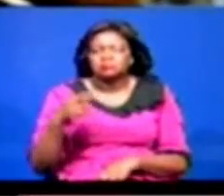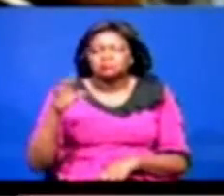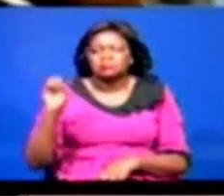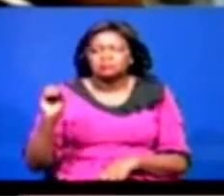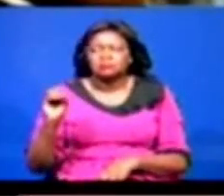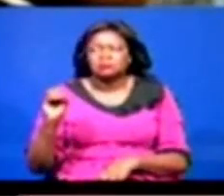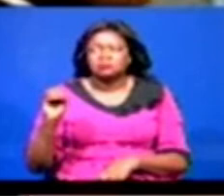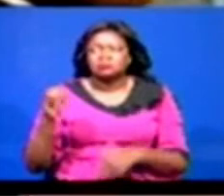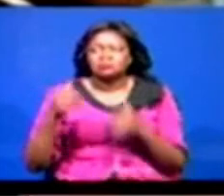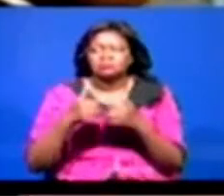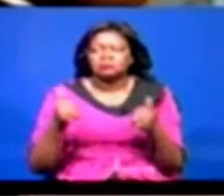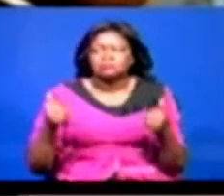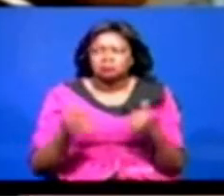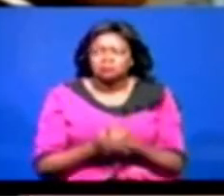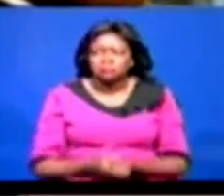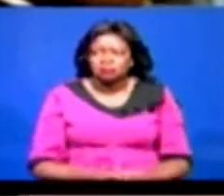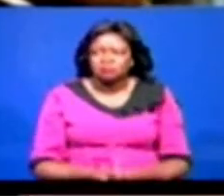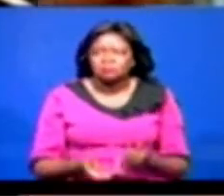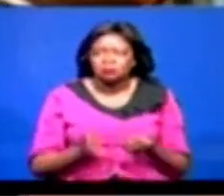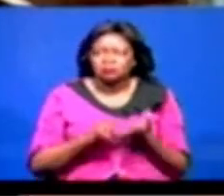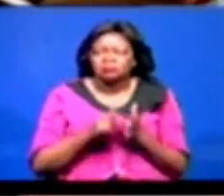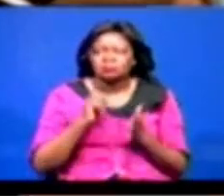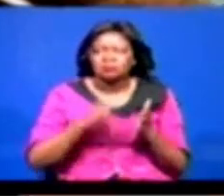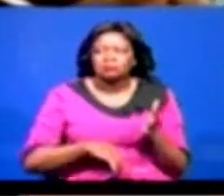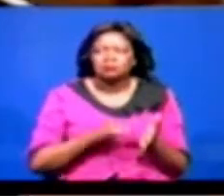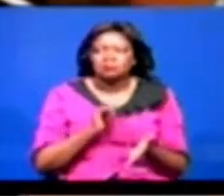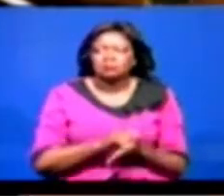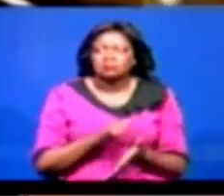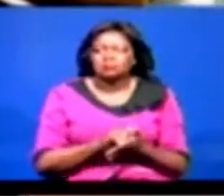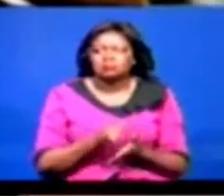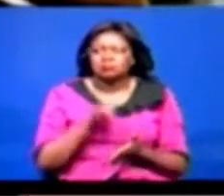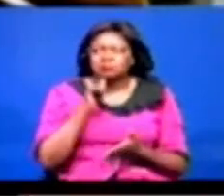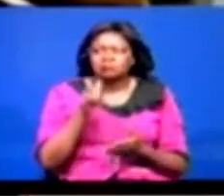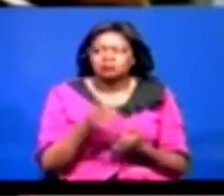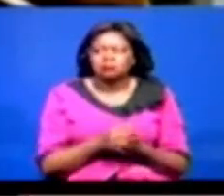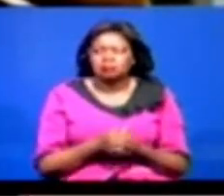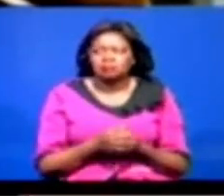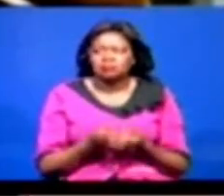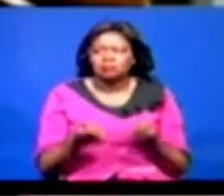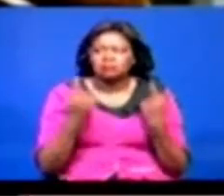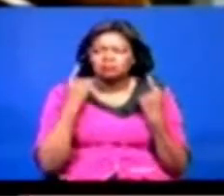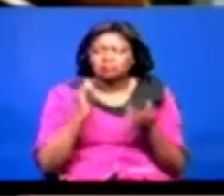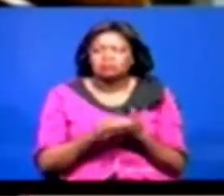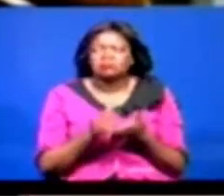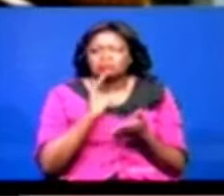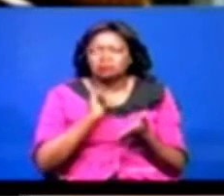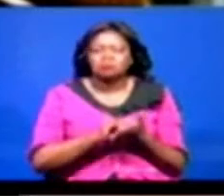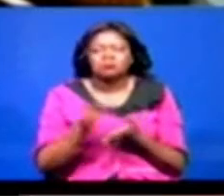side. It then means you'd not be able to make sense of that water that you're looking for.